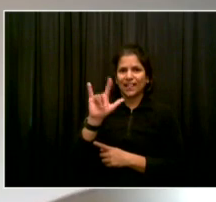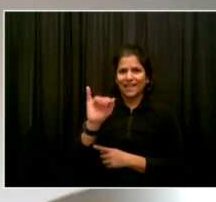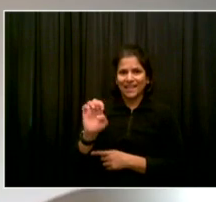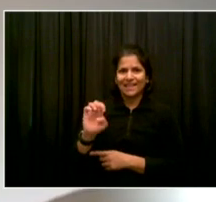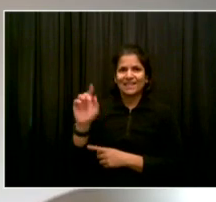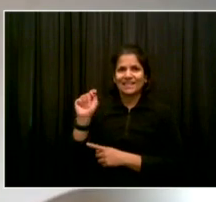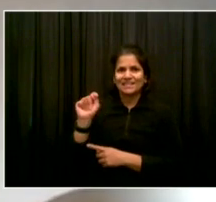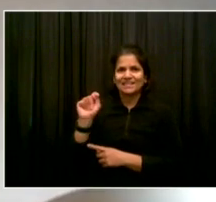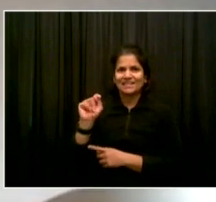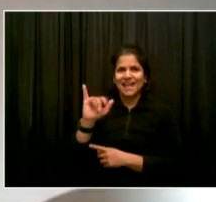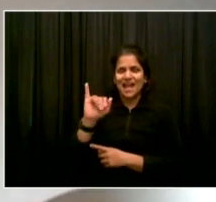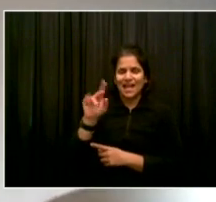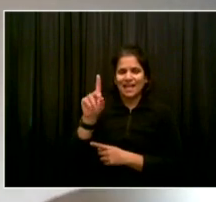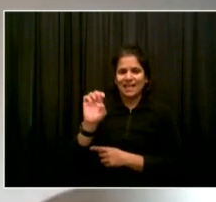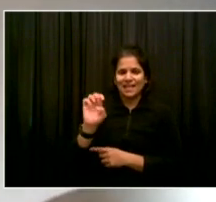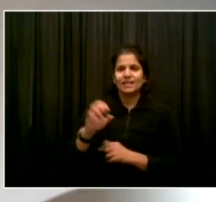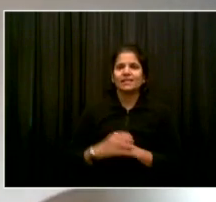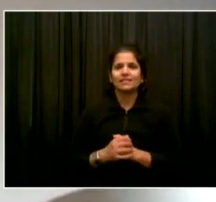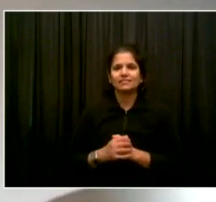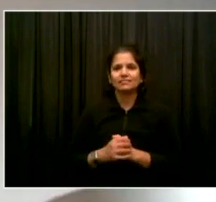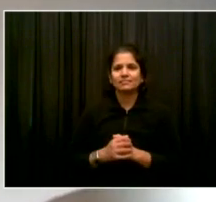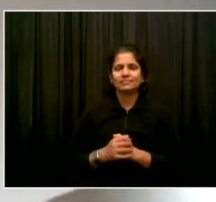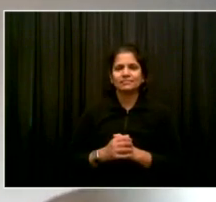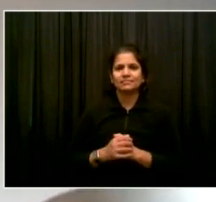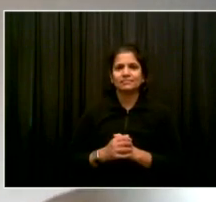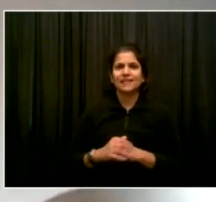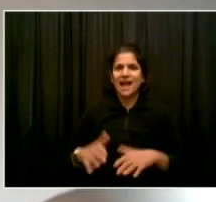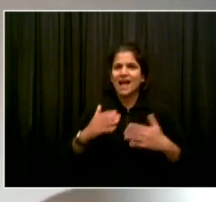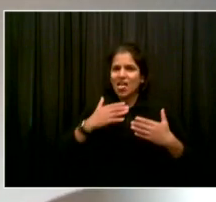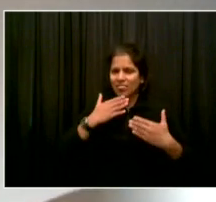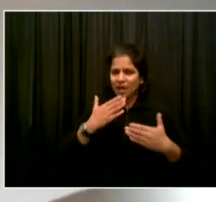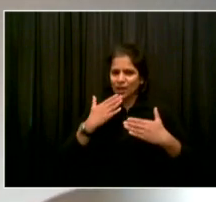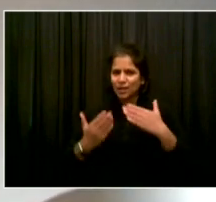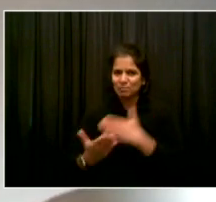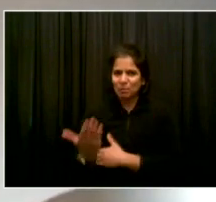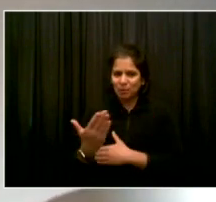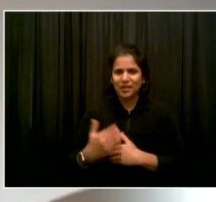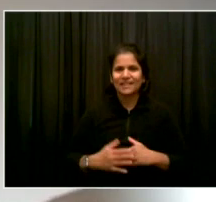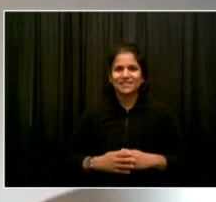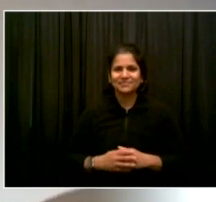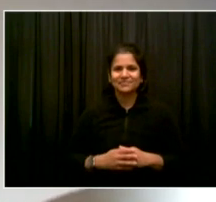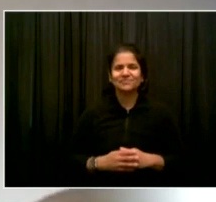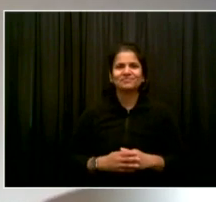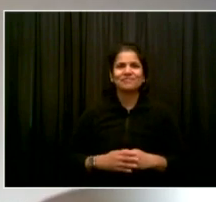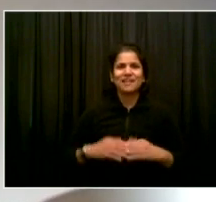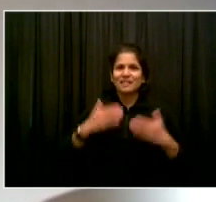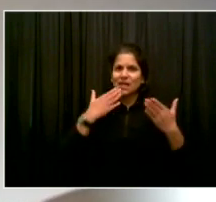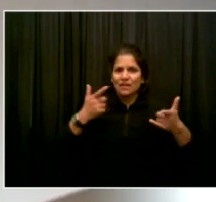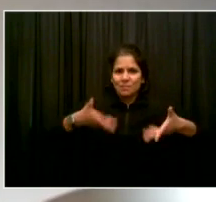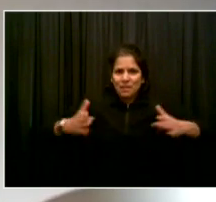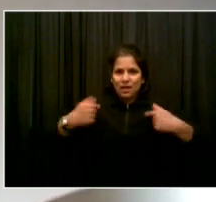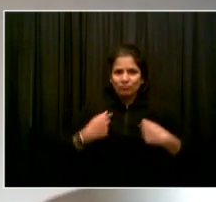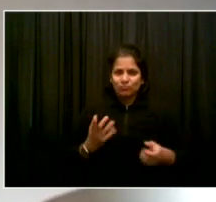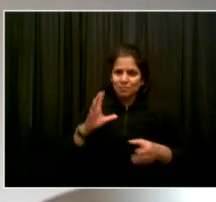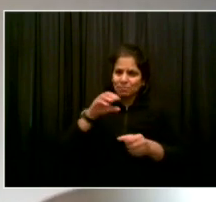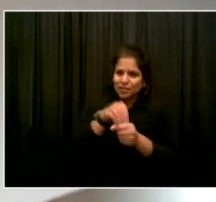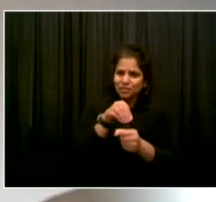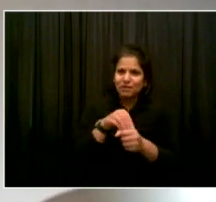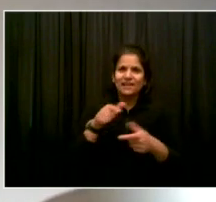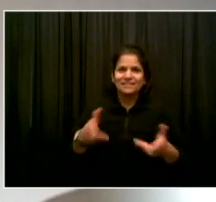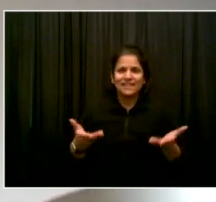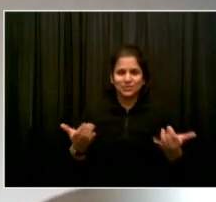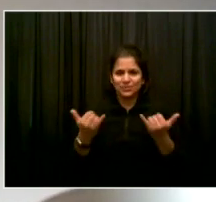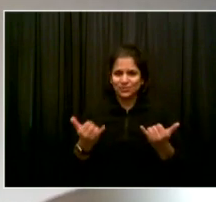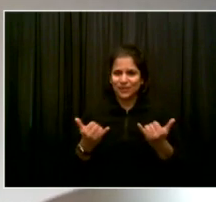Mayor. You know, we are glad to get a gift of clean energy and of climate leadership as